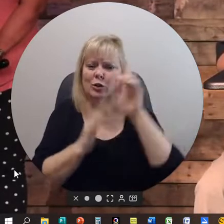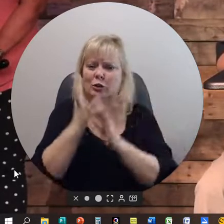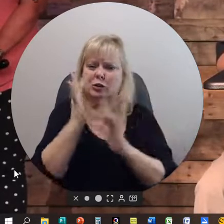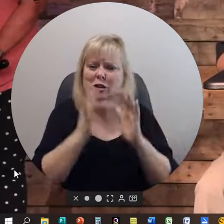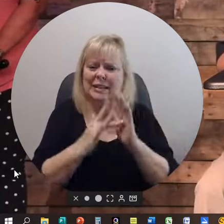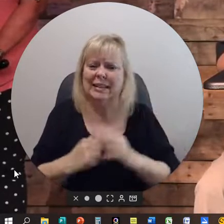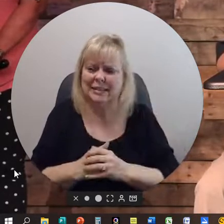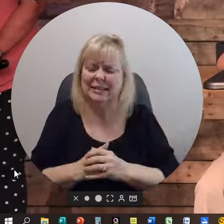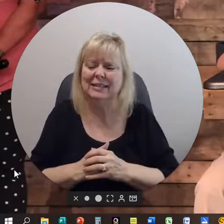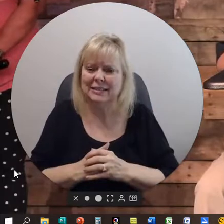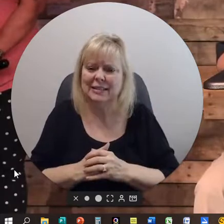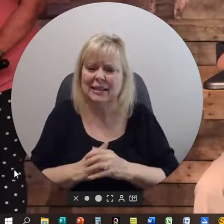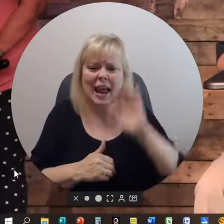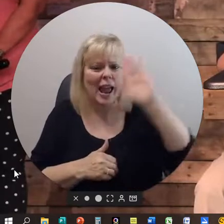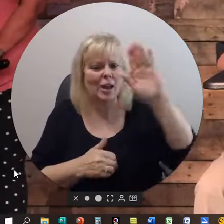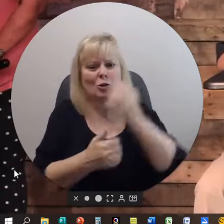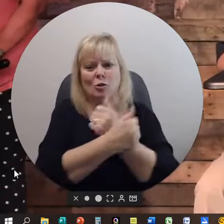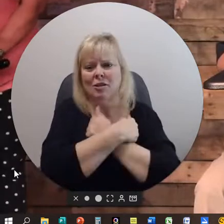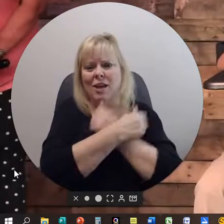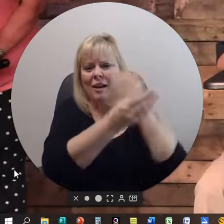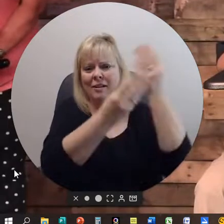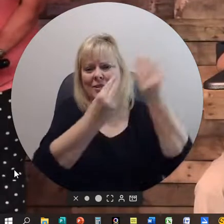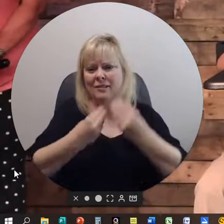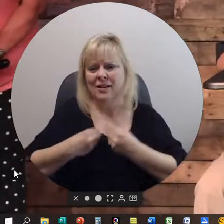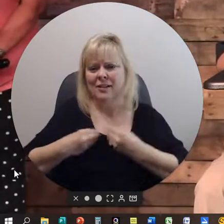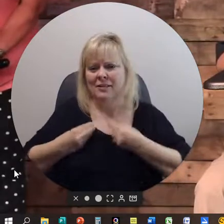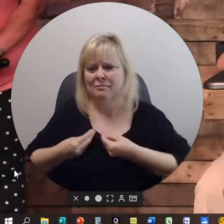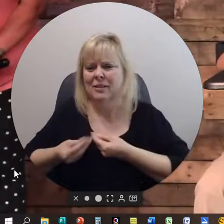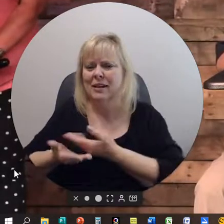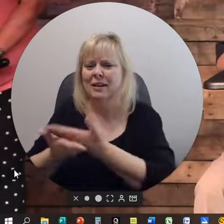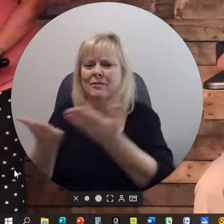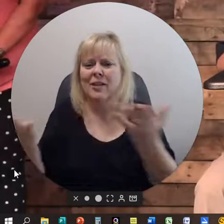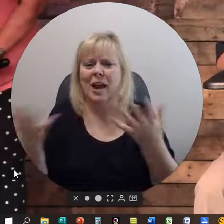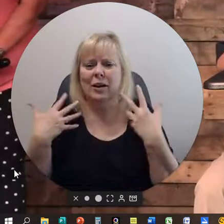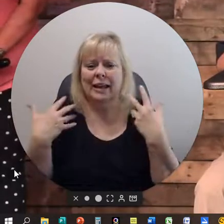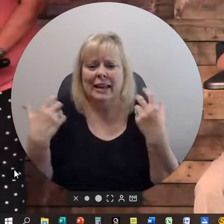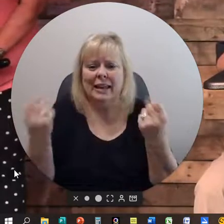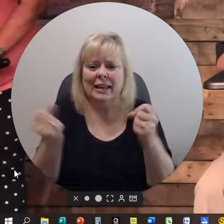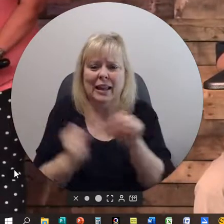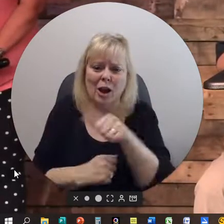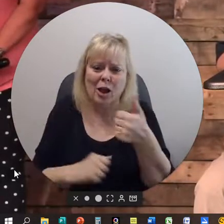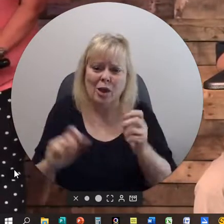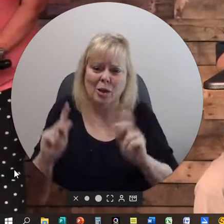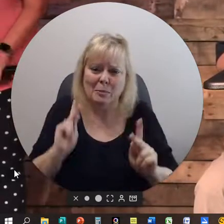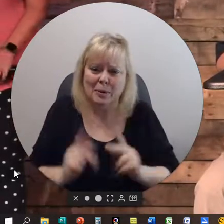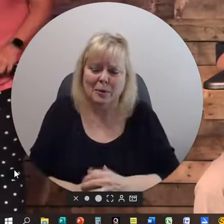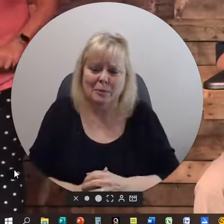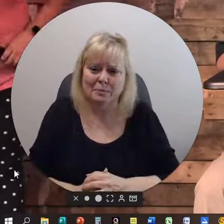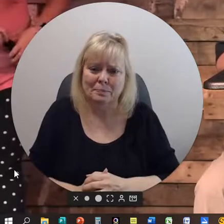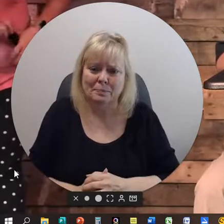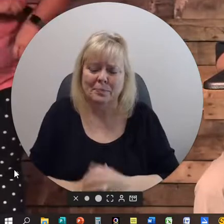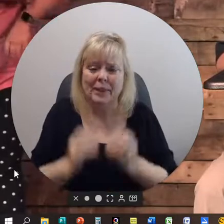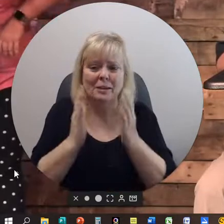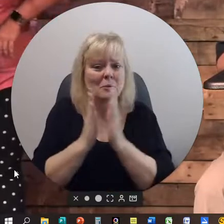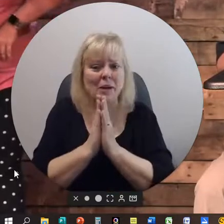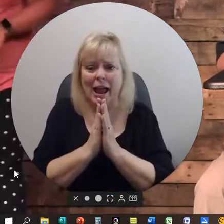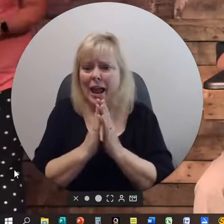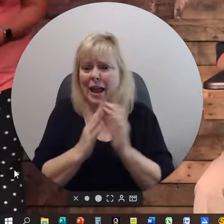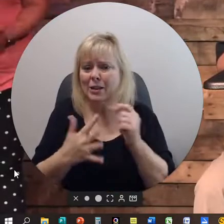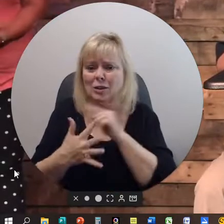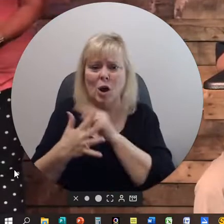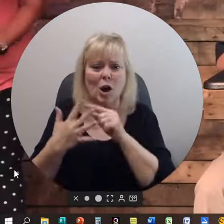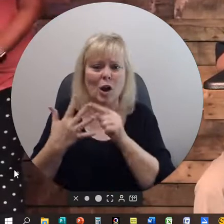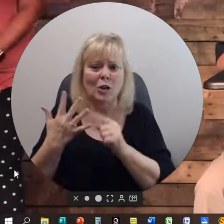love, can be a gift of healing for others. We ask all of these things in the holy